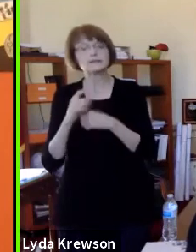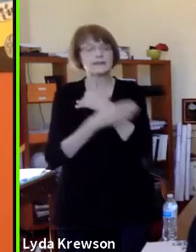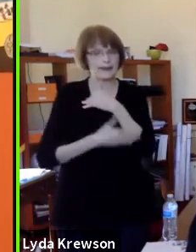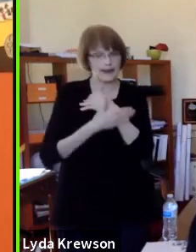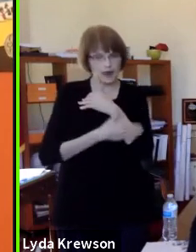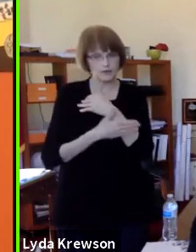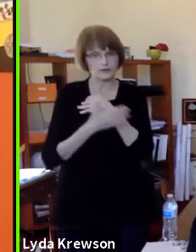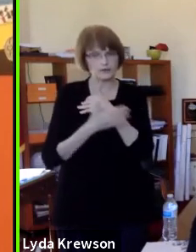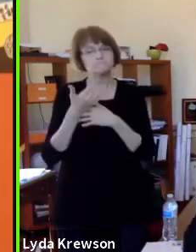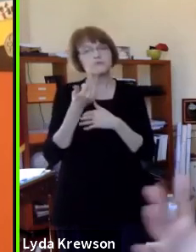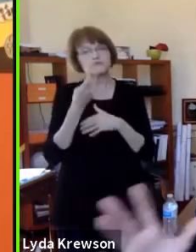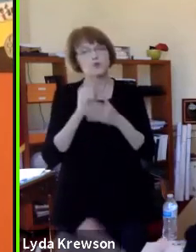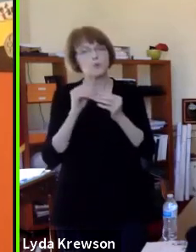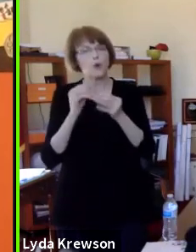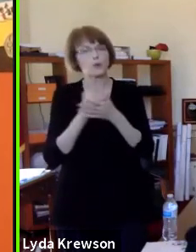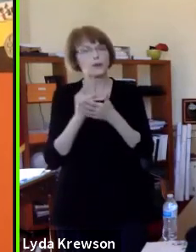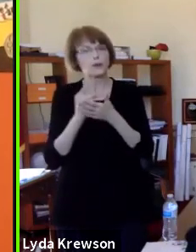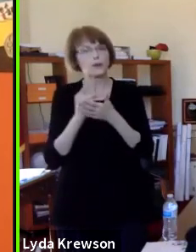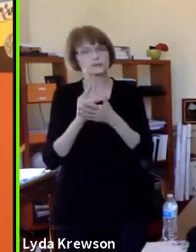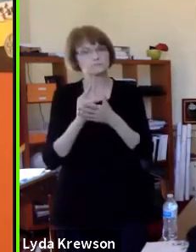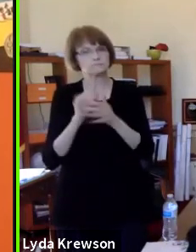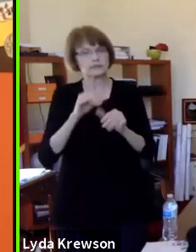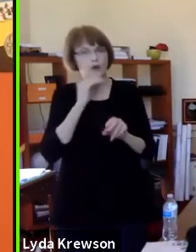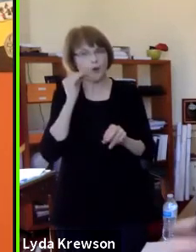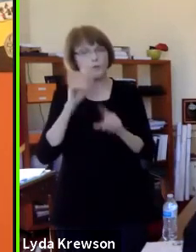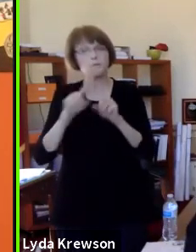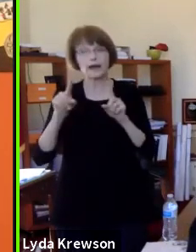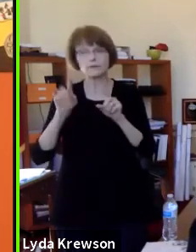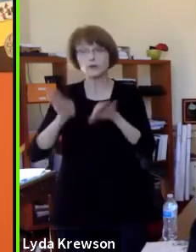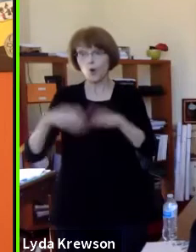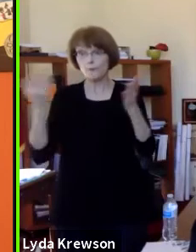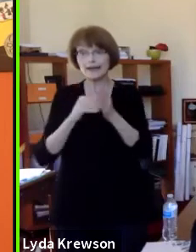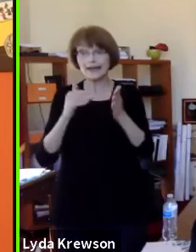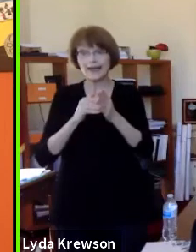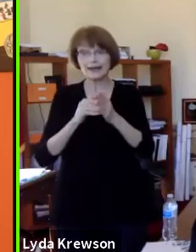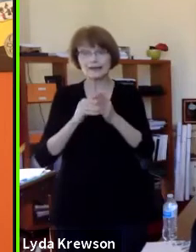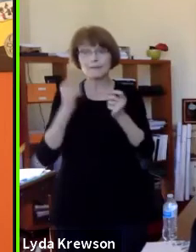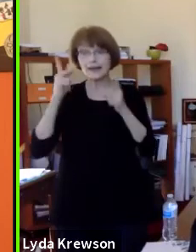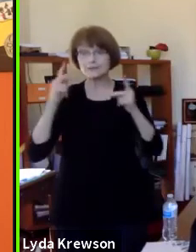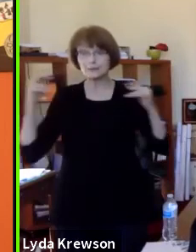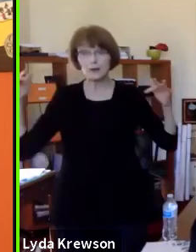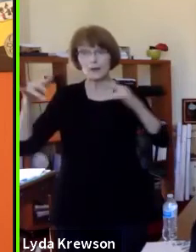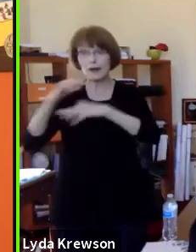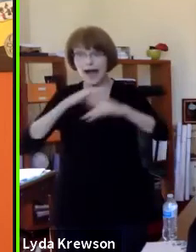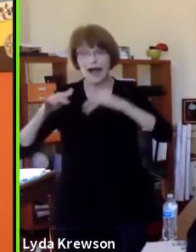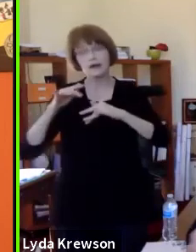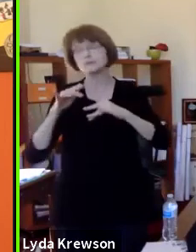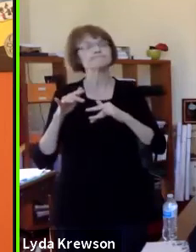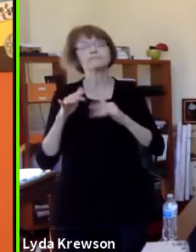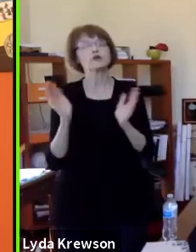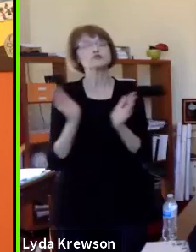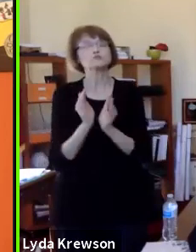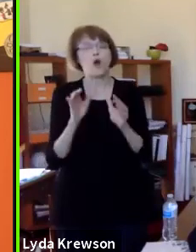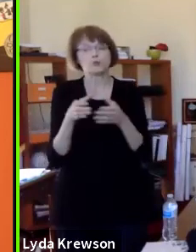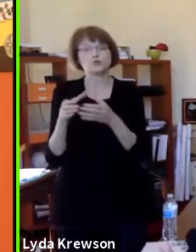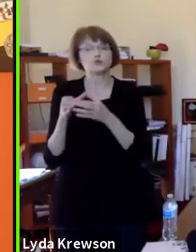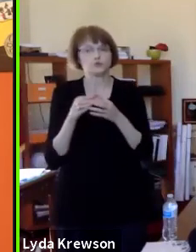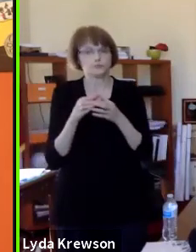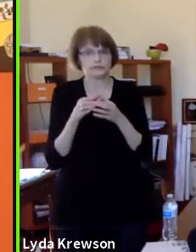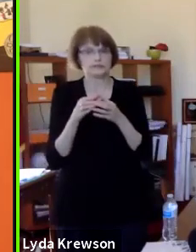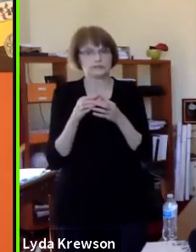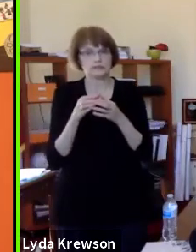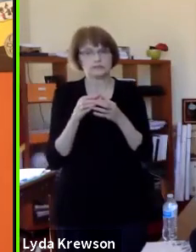reopen, you're not going to be able to have big events. You're still going to need to have small social gatherings. You're still going to need to